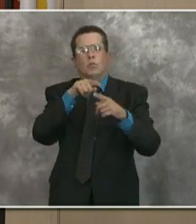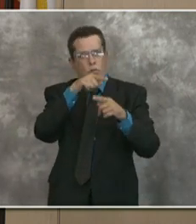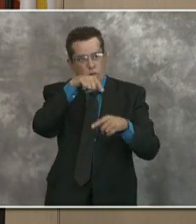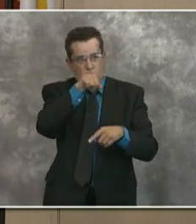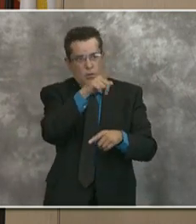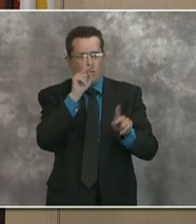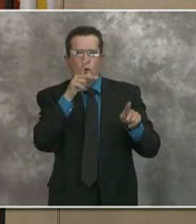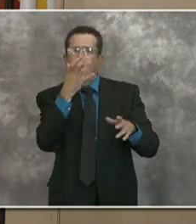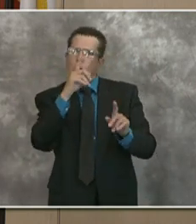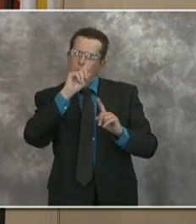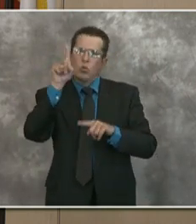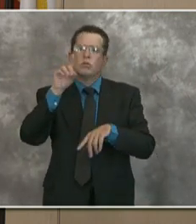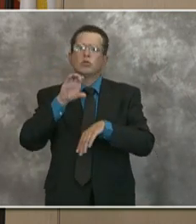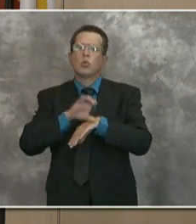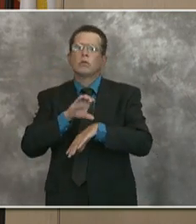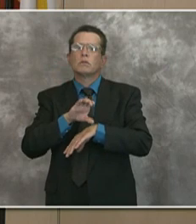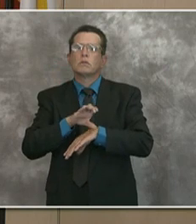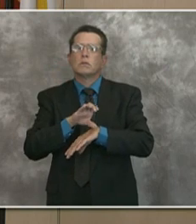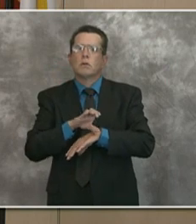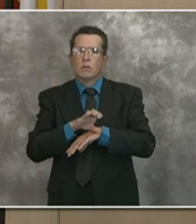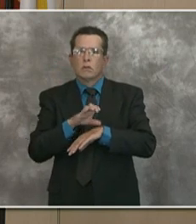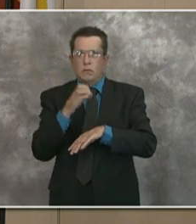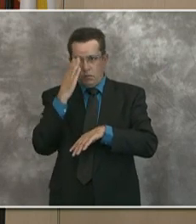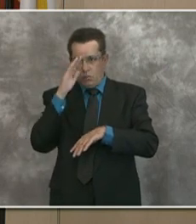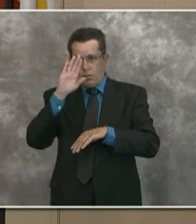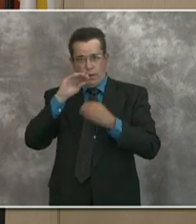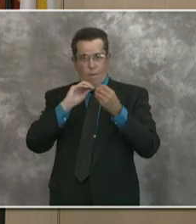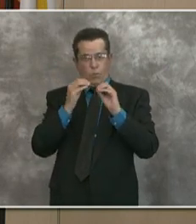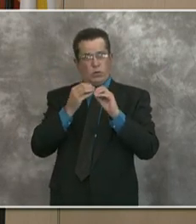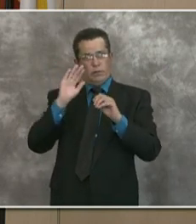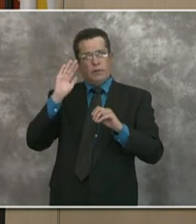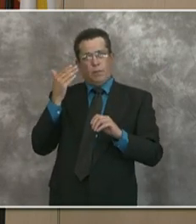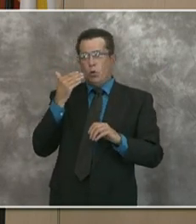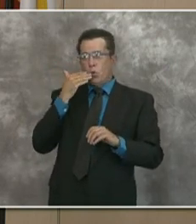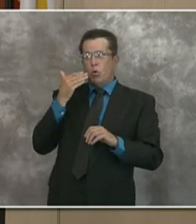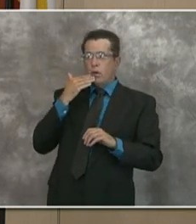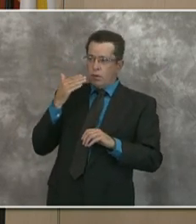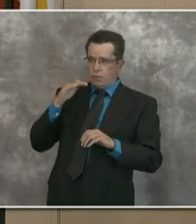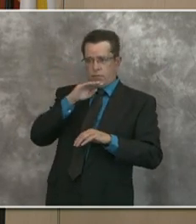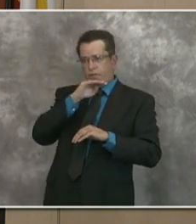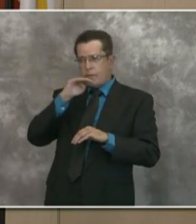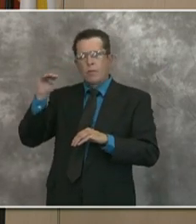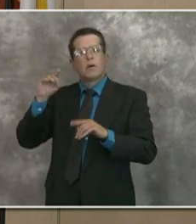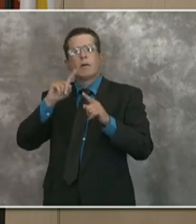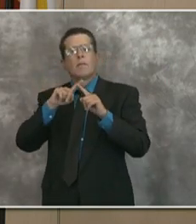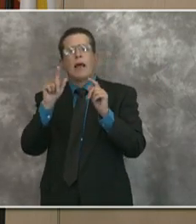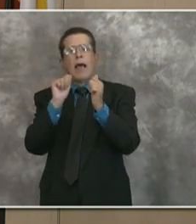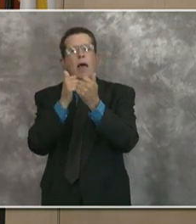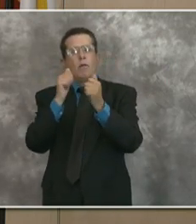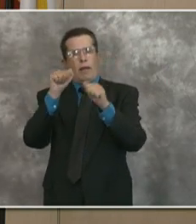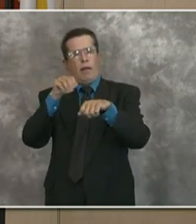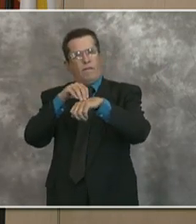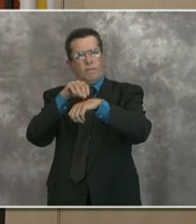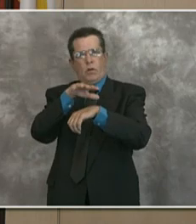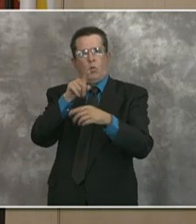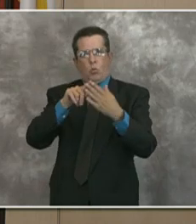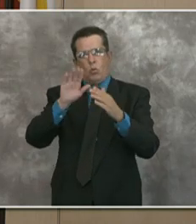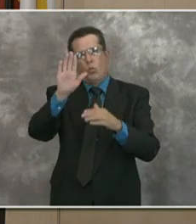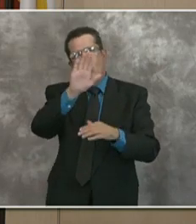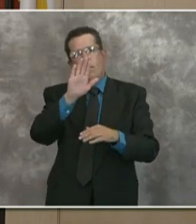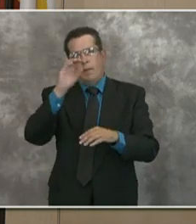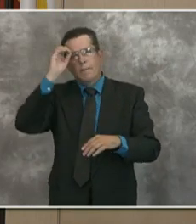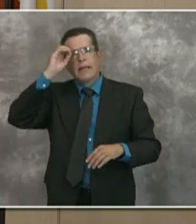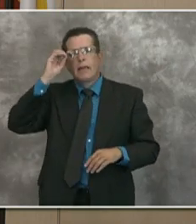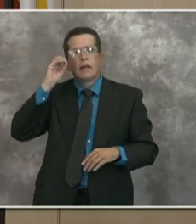to go to church, and even though the overall numbers are looking good, what impact could this have, in terms of your evaluation